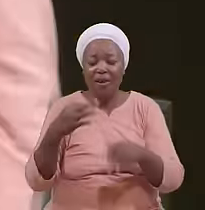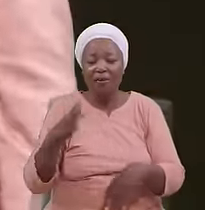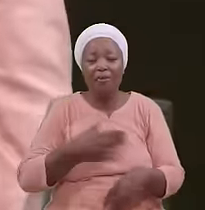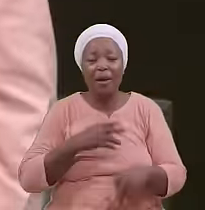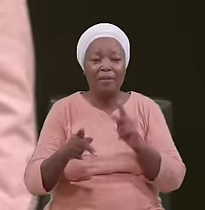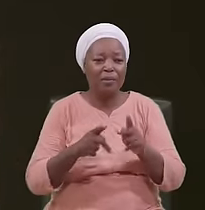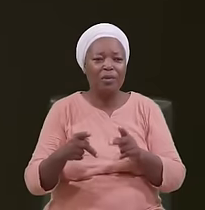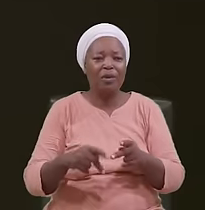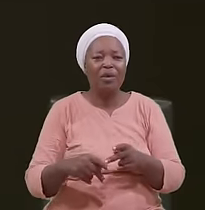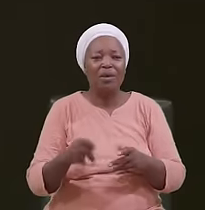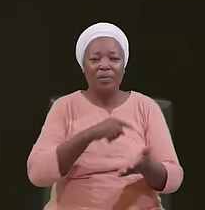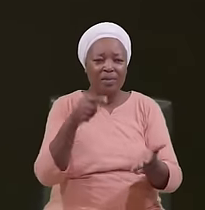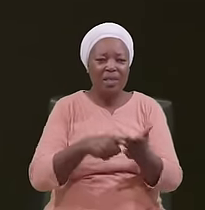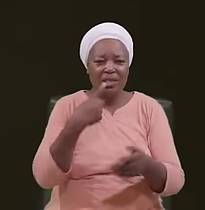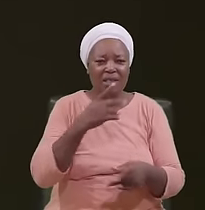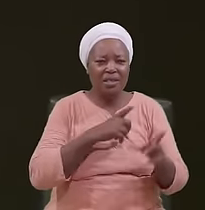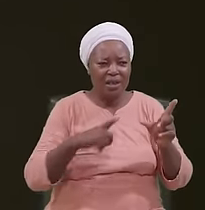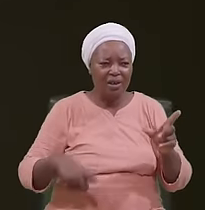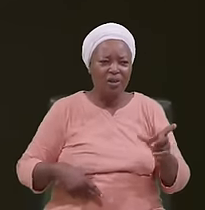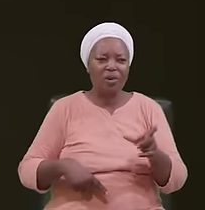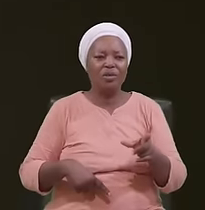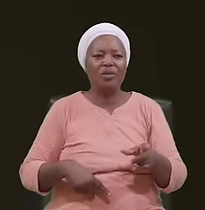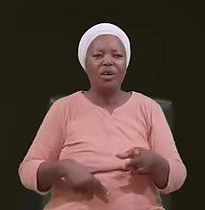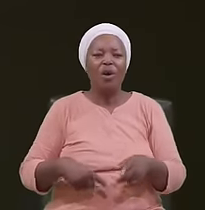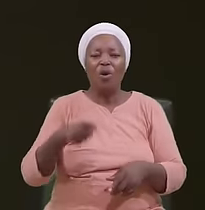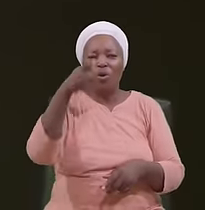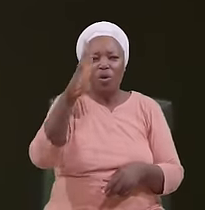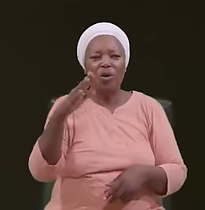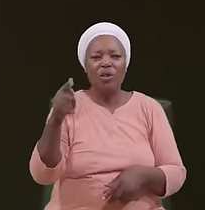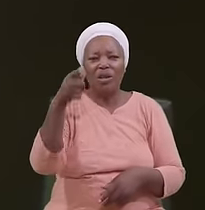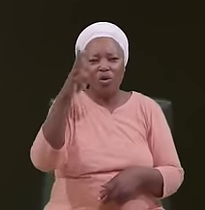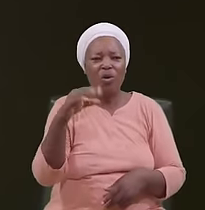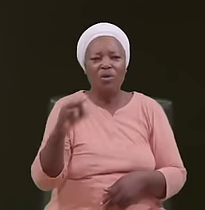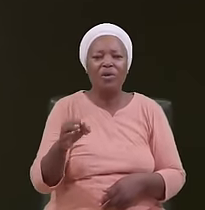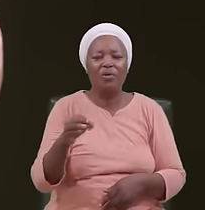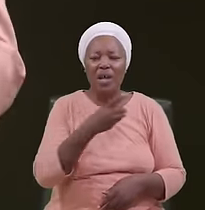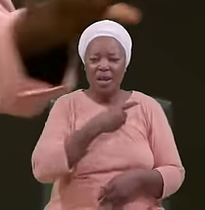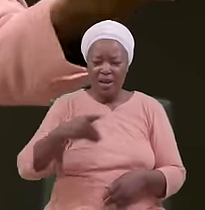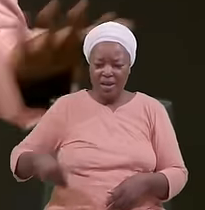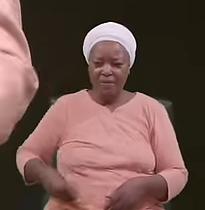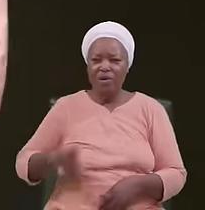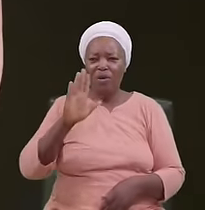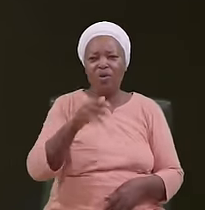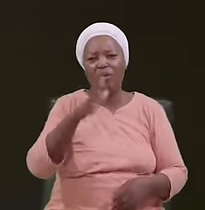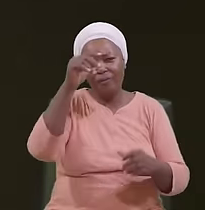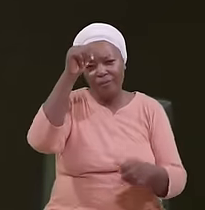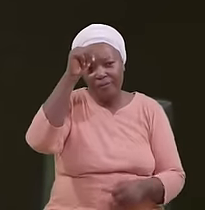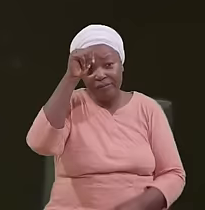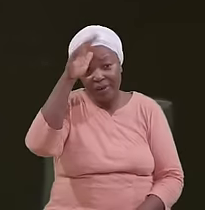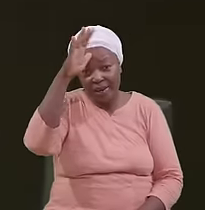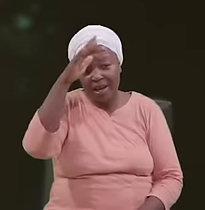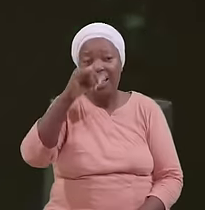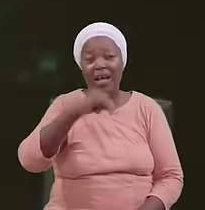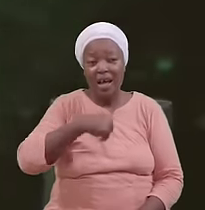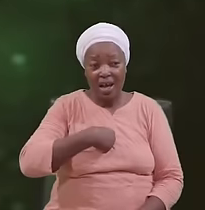thus says the Lord God, the God of David, thy father, I have